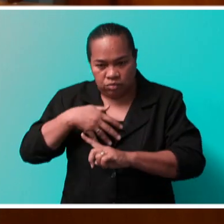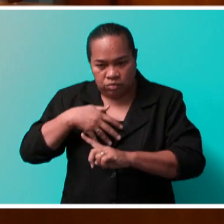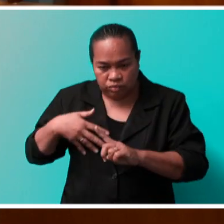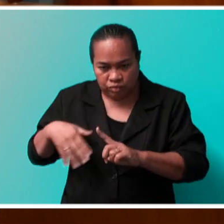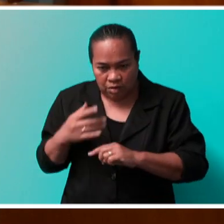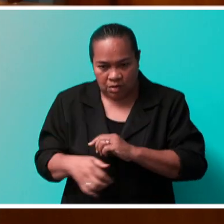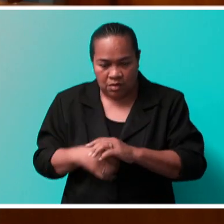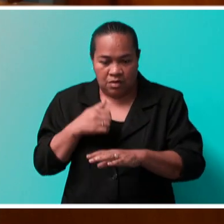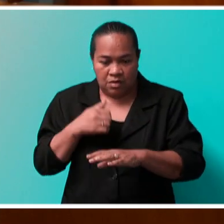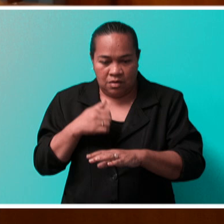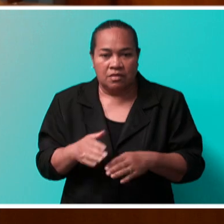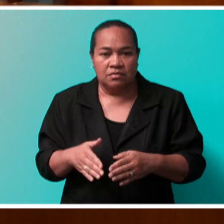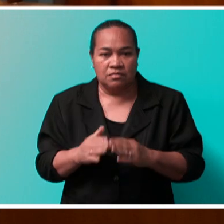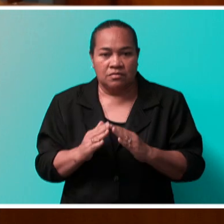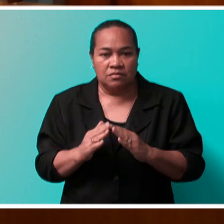our governance.